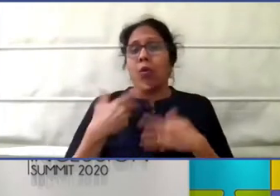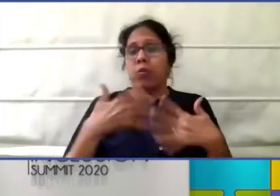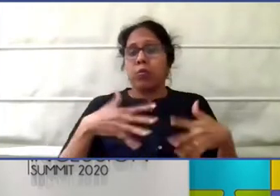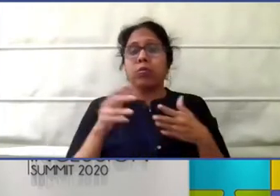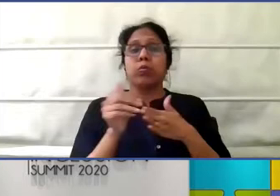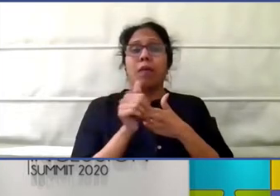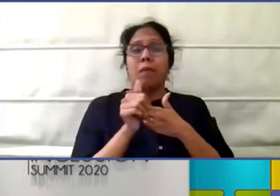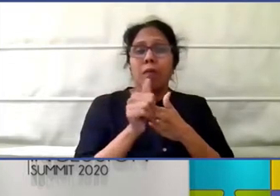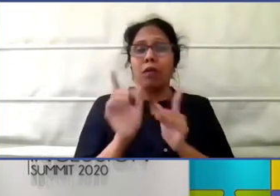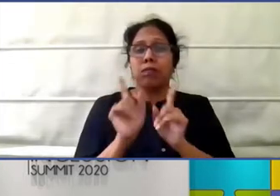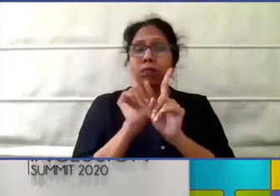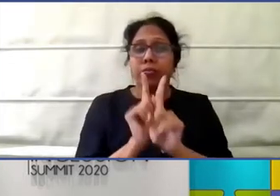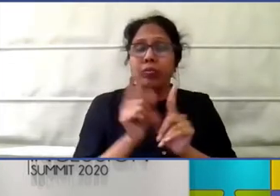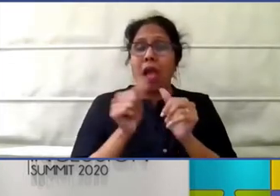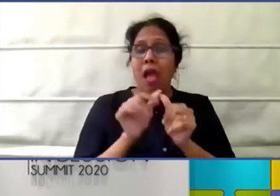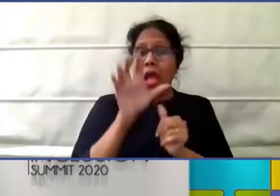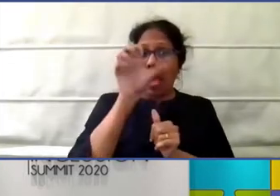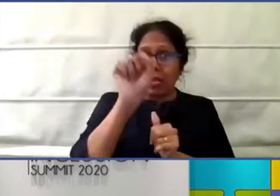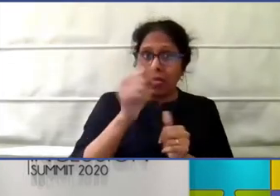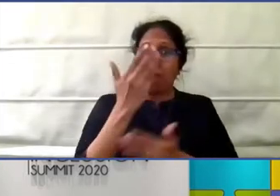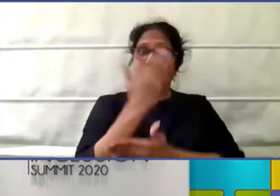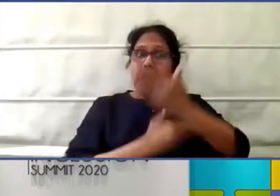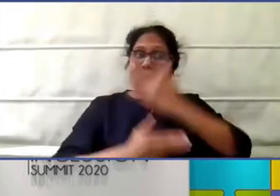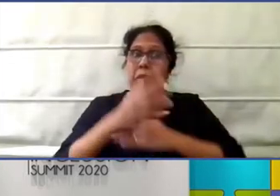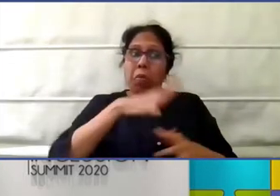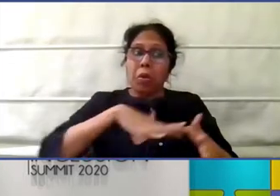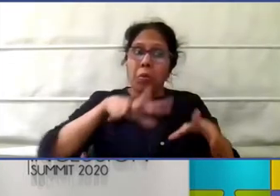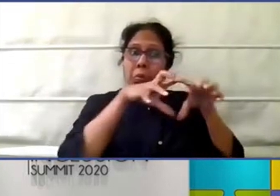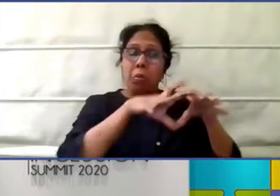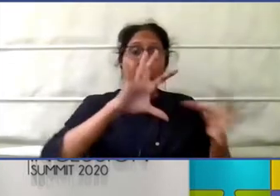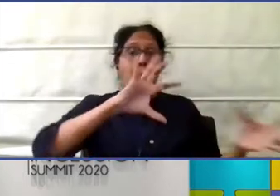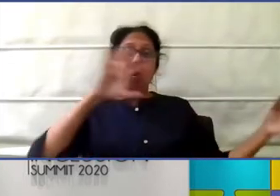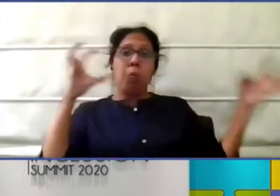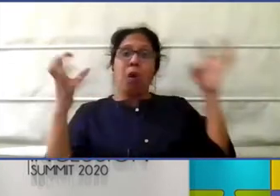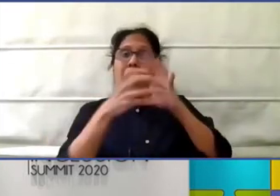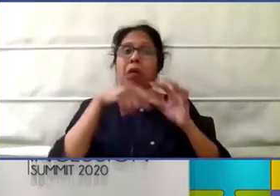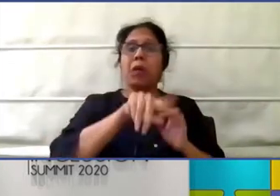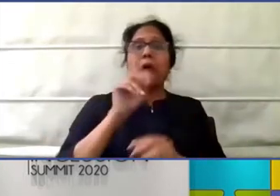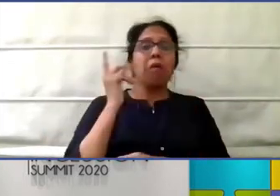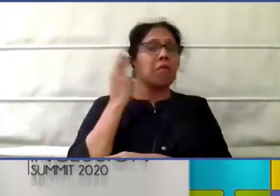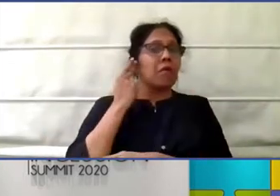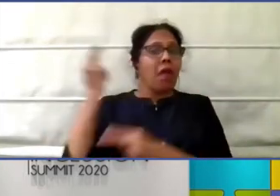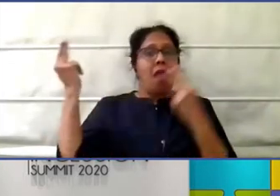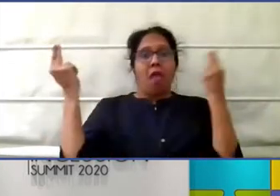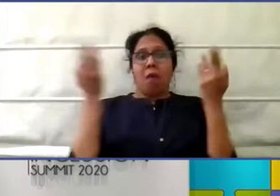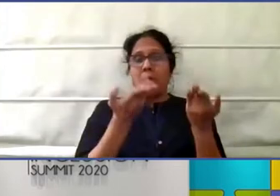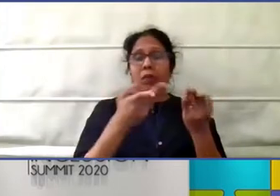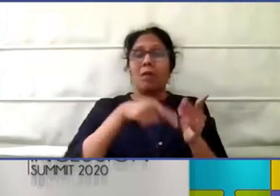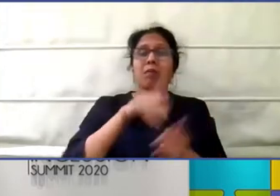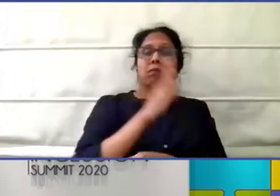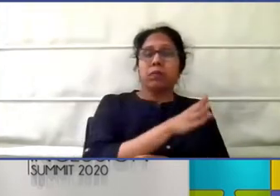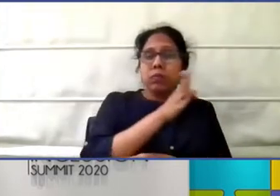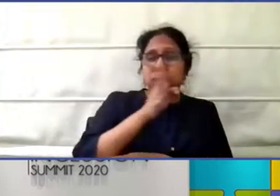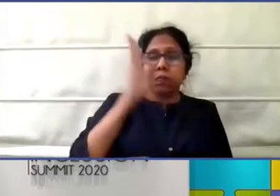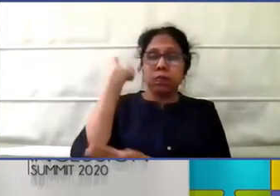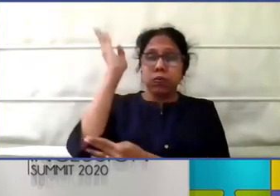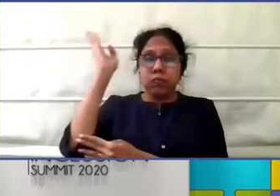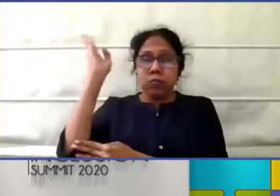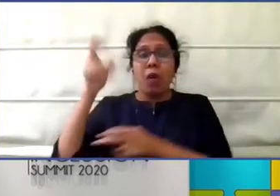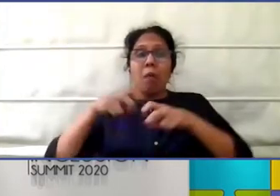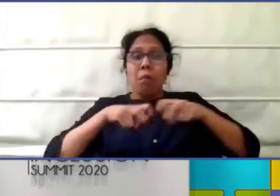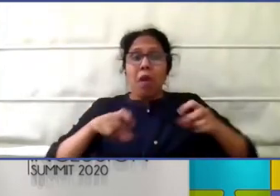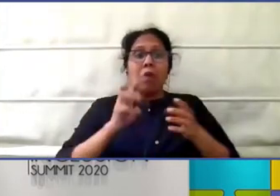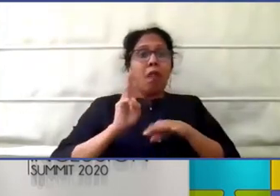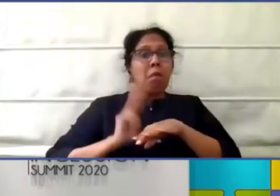in the accessibility and disability space globally. Rakesh is a frequent speaker and panel member in